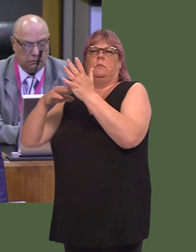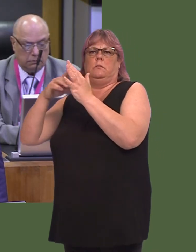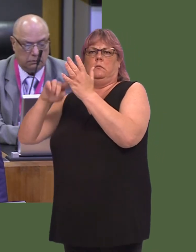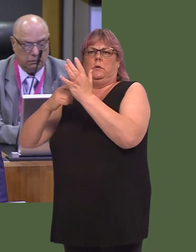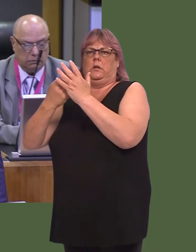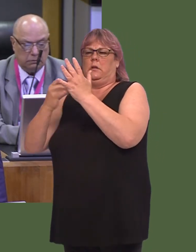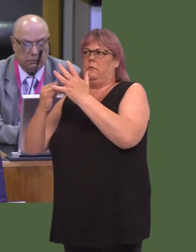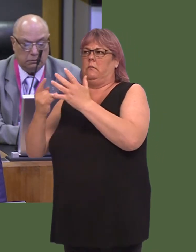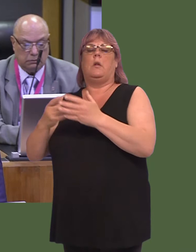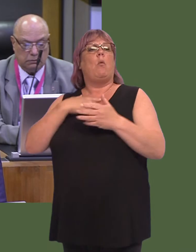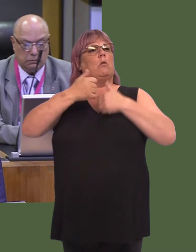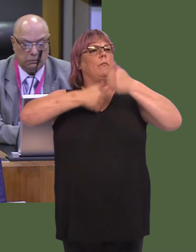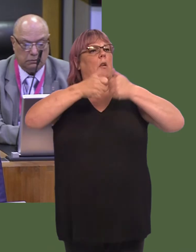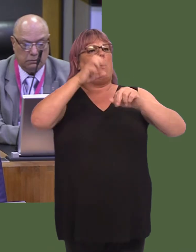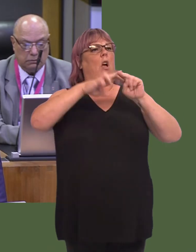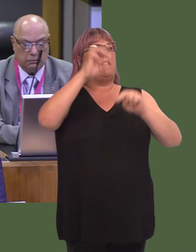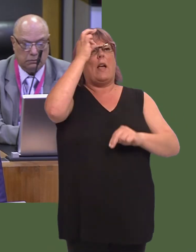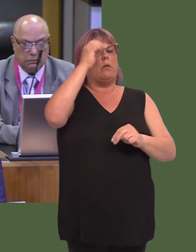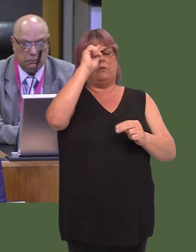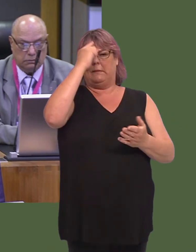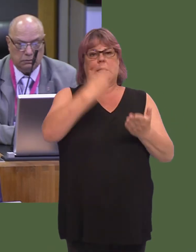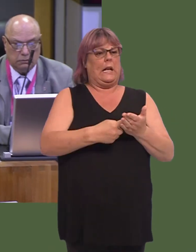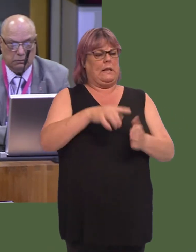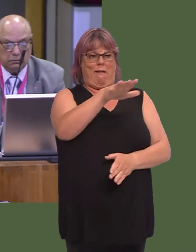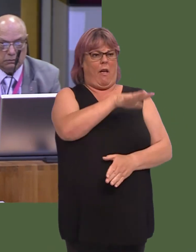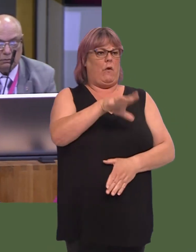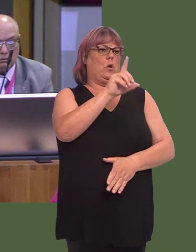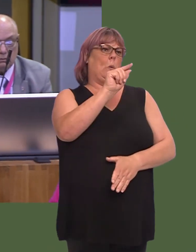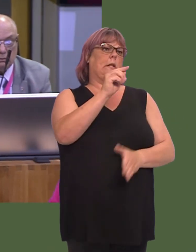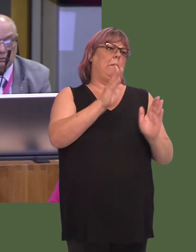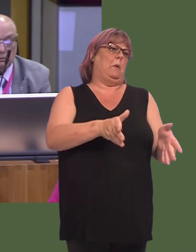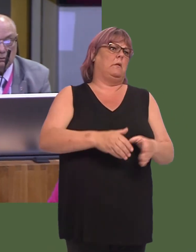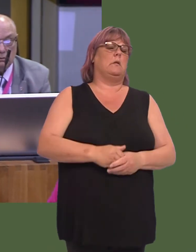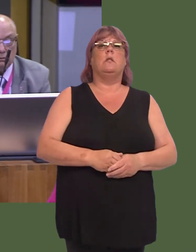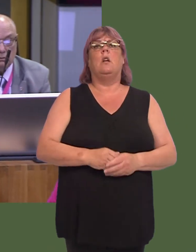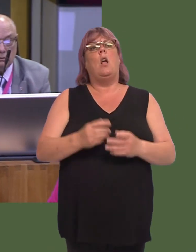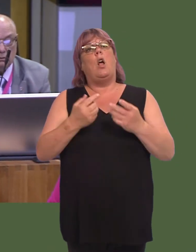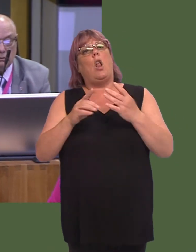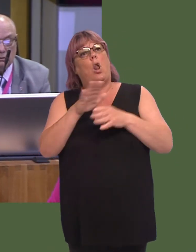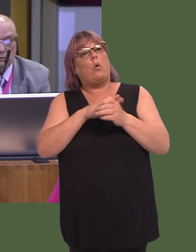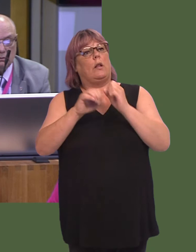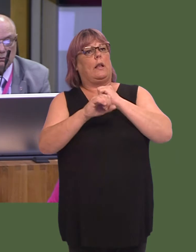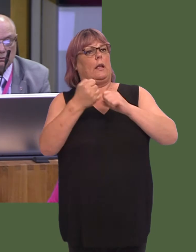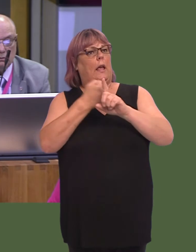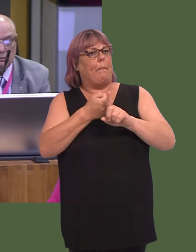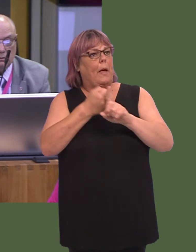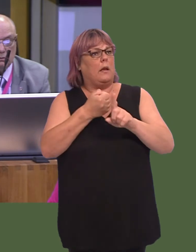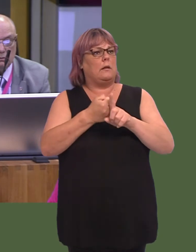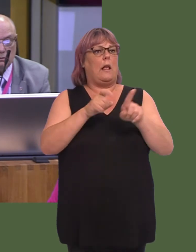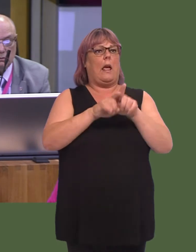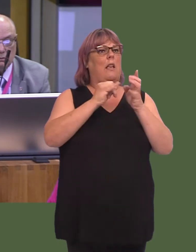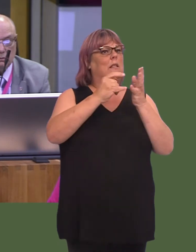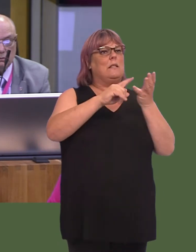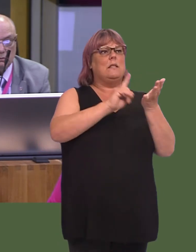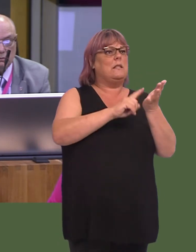their measures. Can I commend Cardiff Council for just getting on with this? And I welcome the local campaigns that are now pushing us, like the